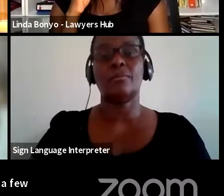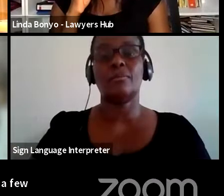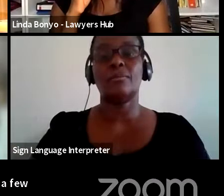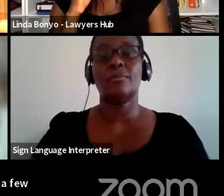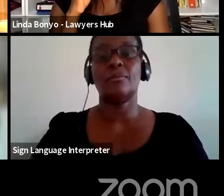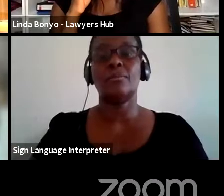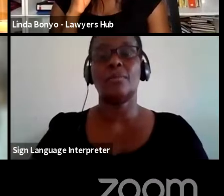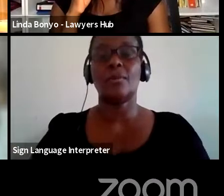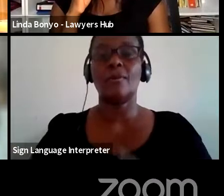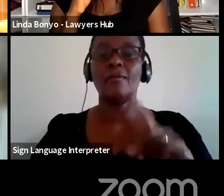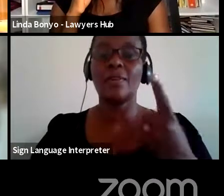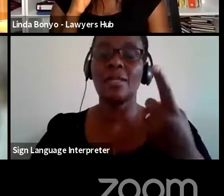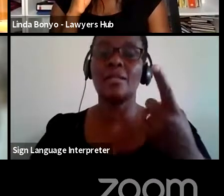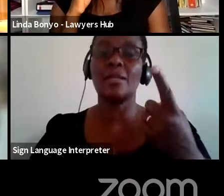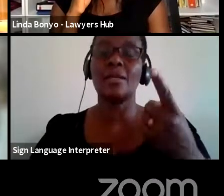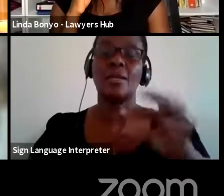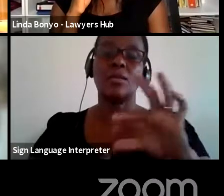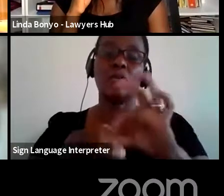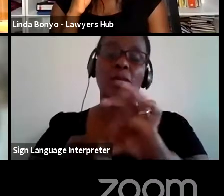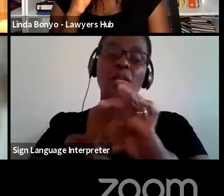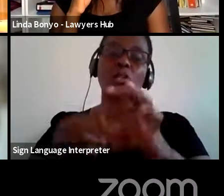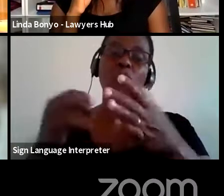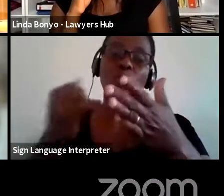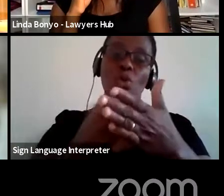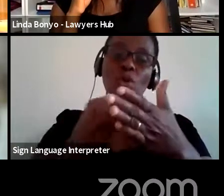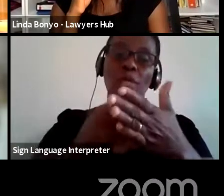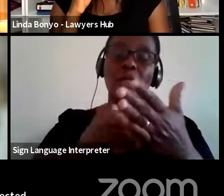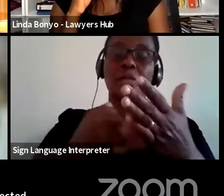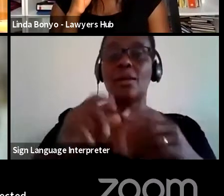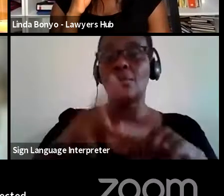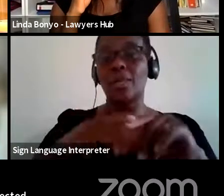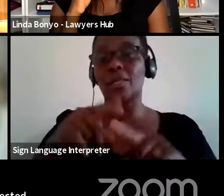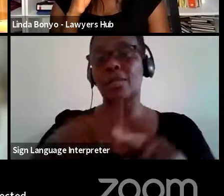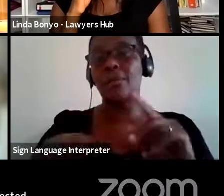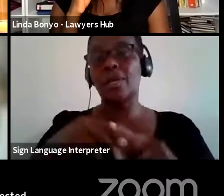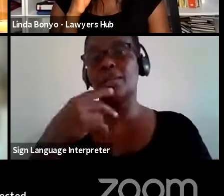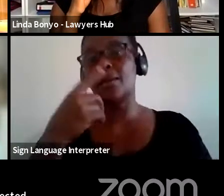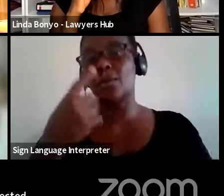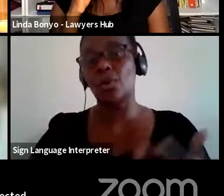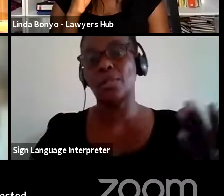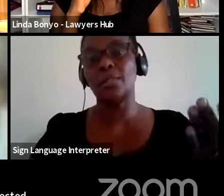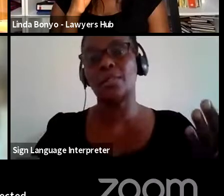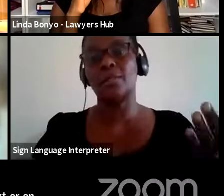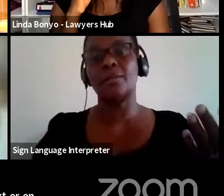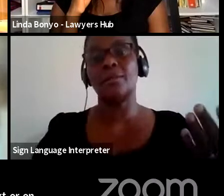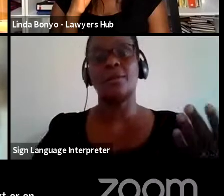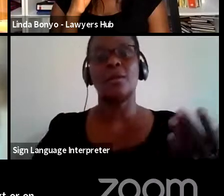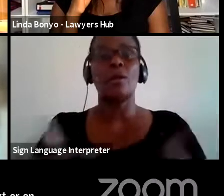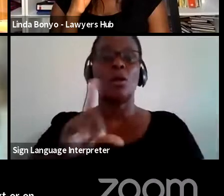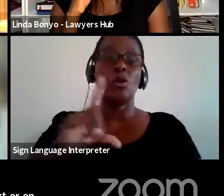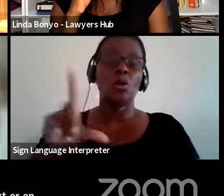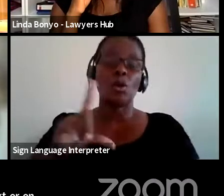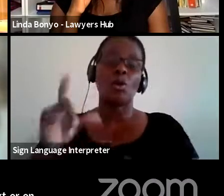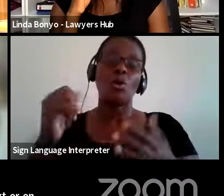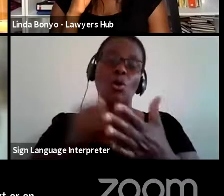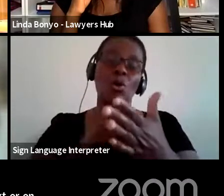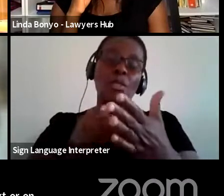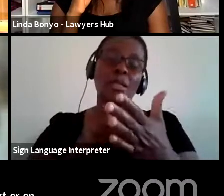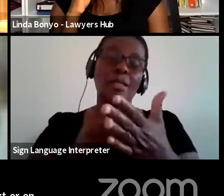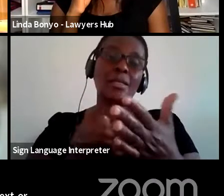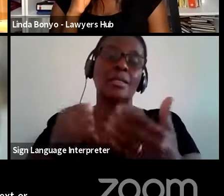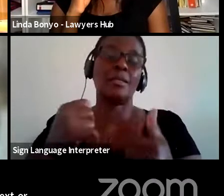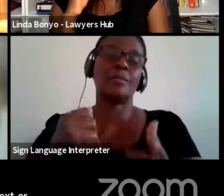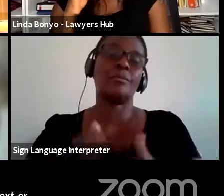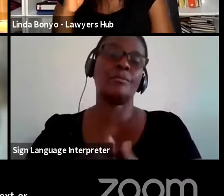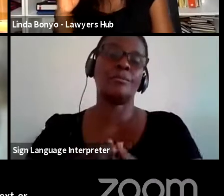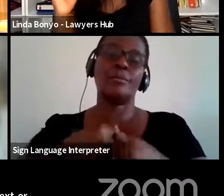context, participants reflected on two key points. The first was the local context around access and connectivity, and it has